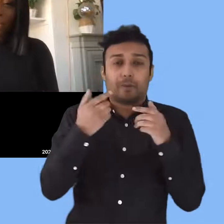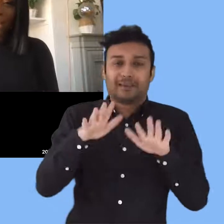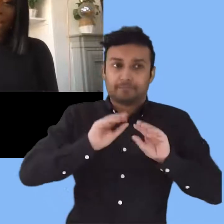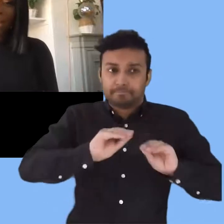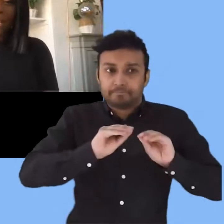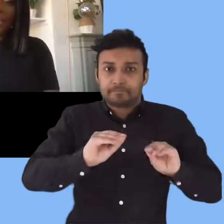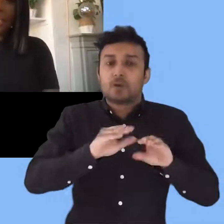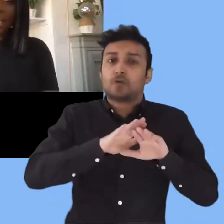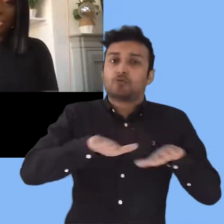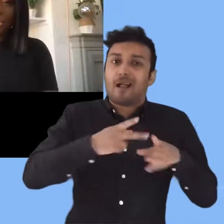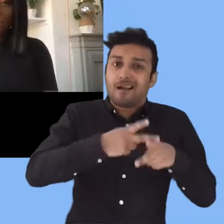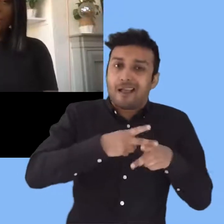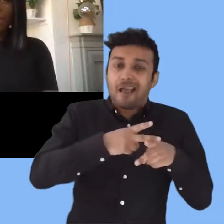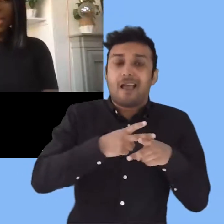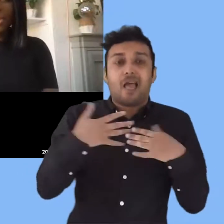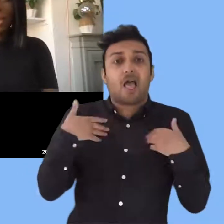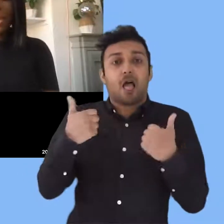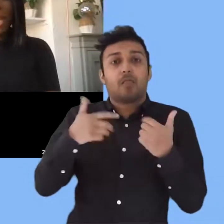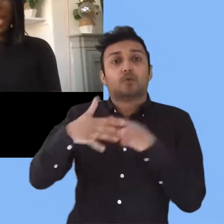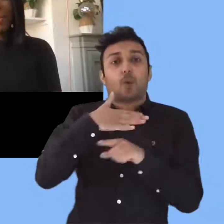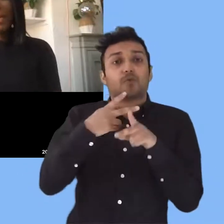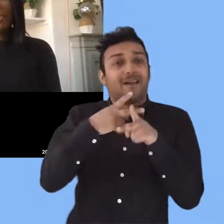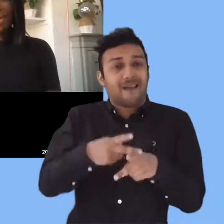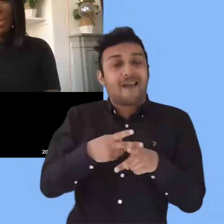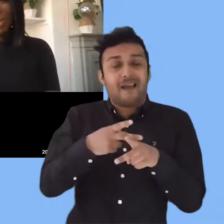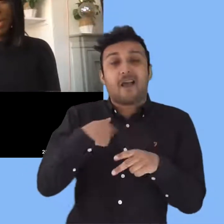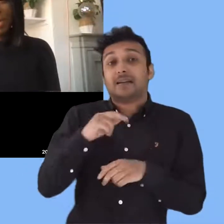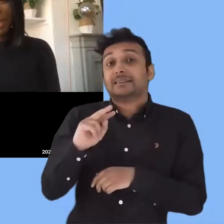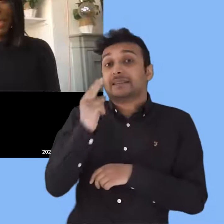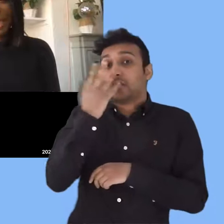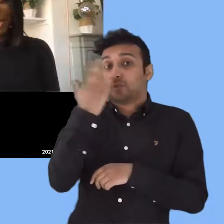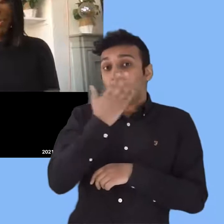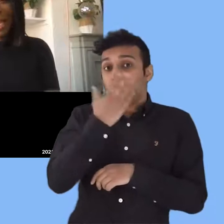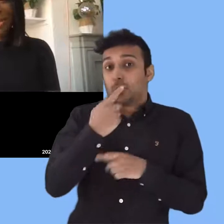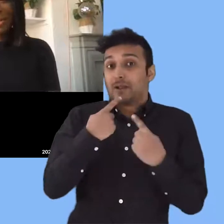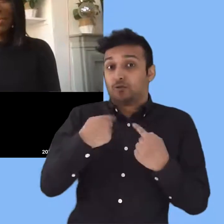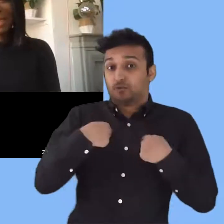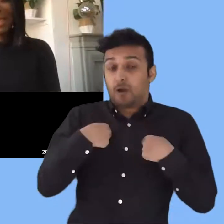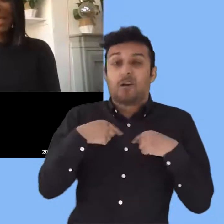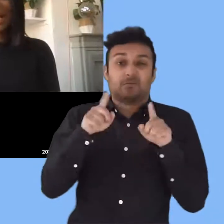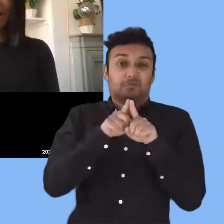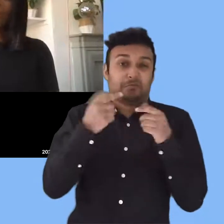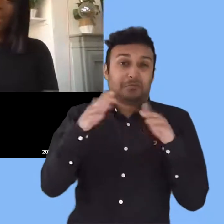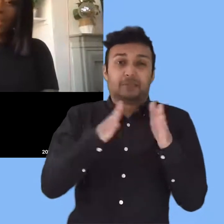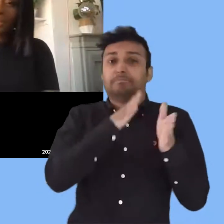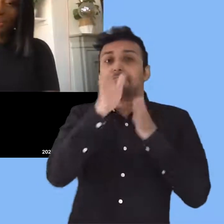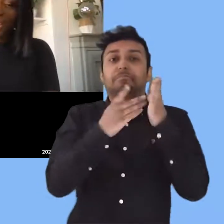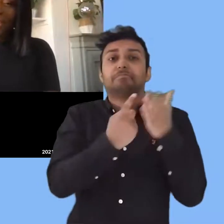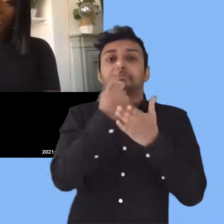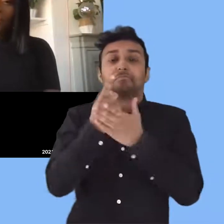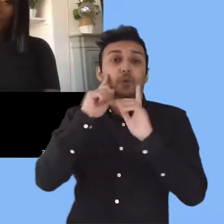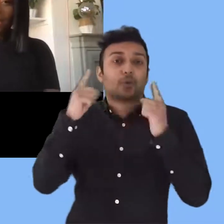and social care as a secondary school teacher, and have also done some guest lecturing at universities as